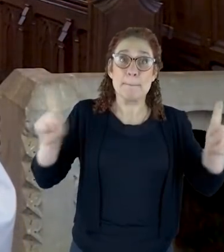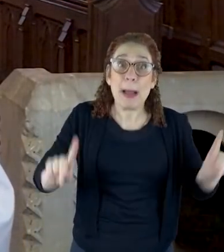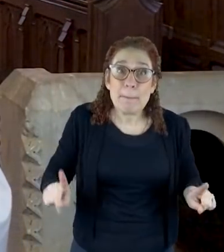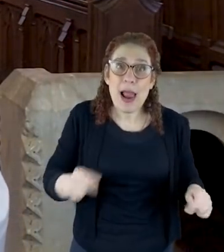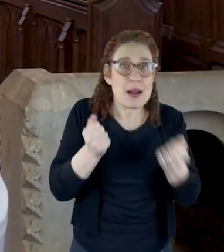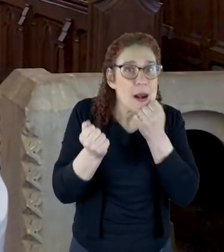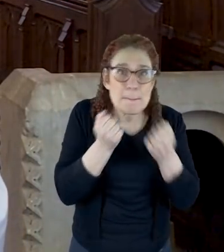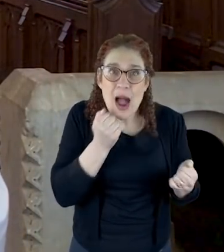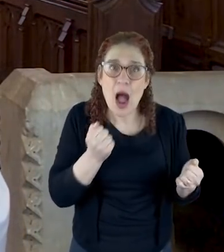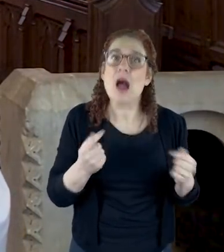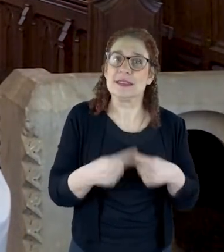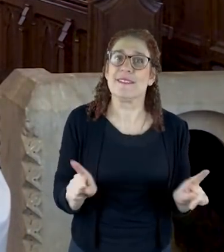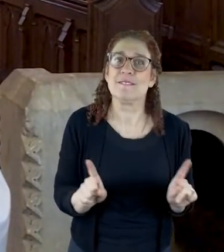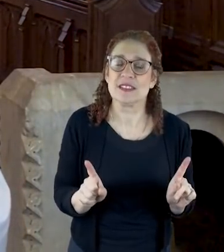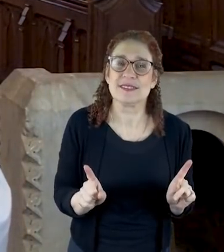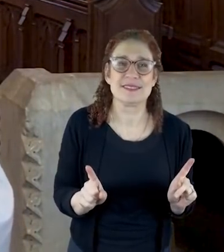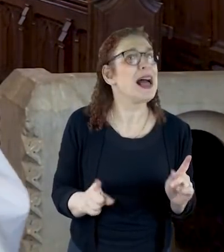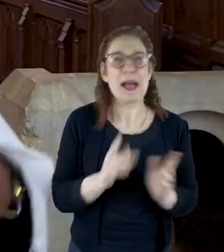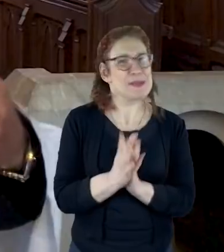same story.